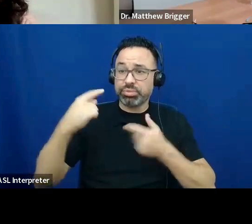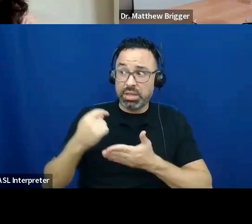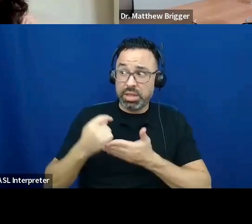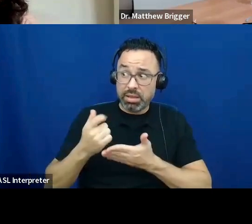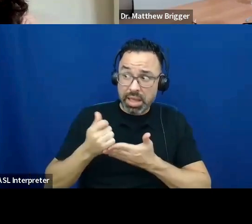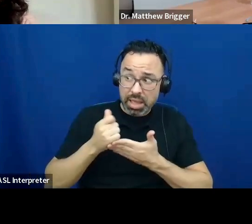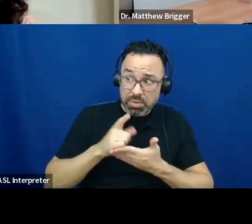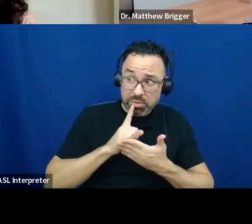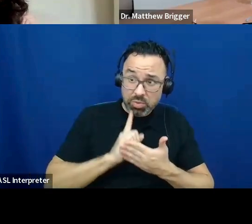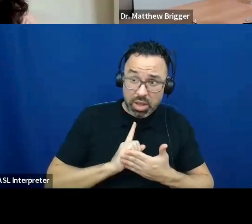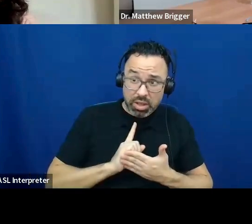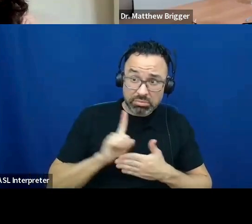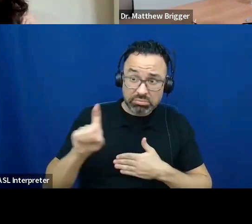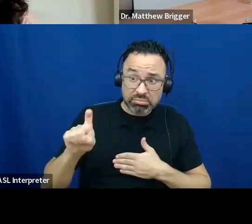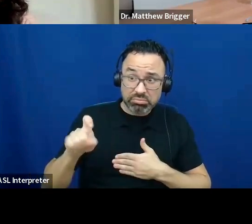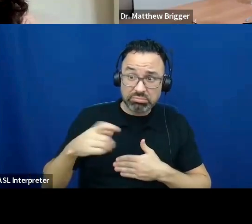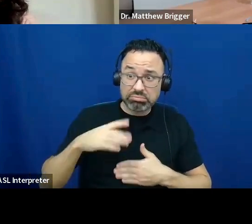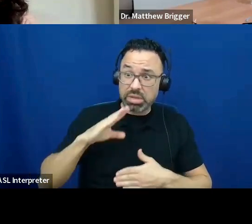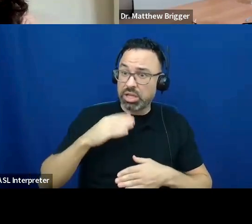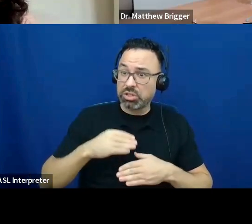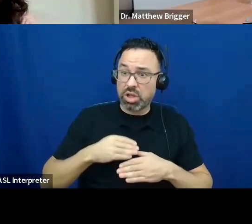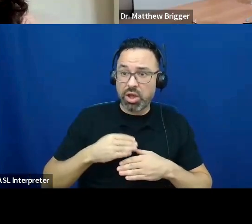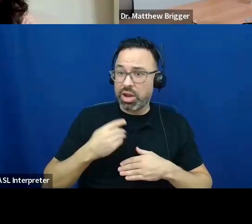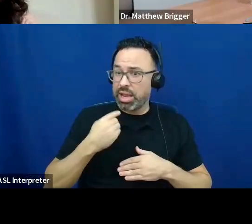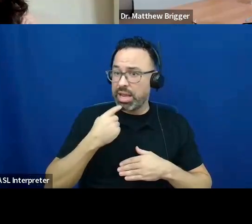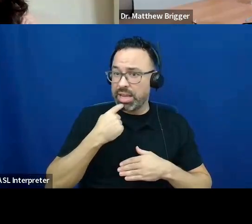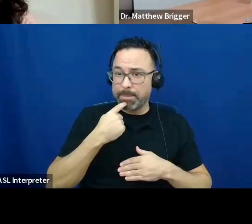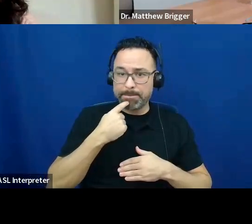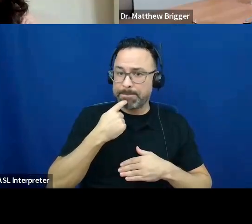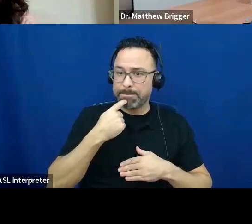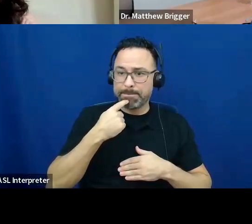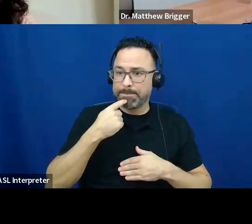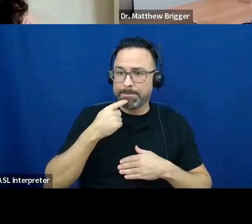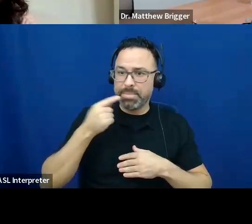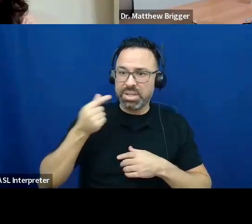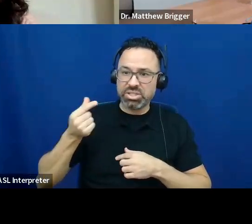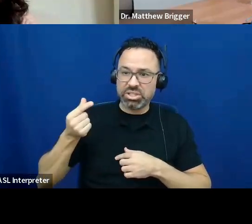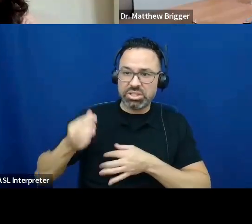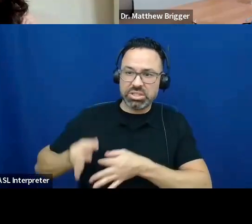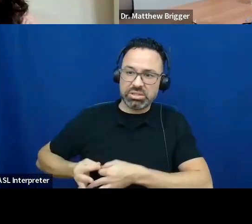she's sharing that her daughter does not eat by mouth, only by G-tube.